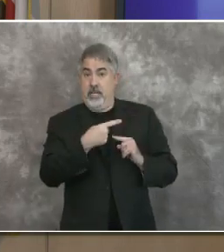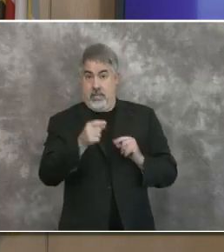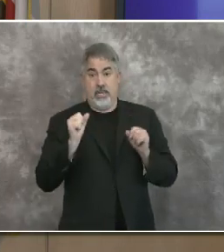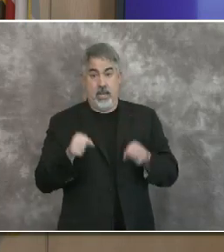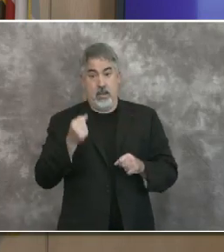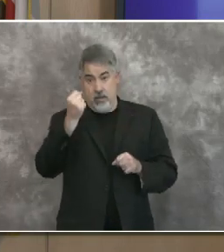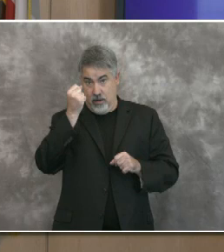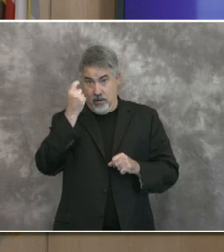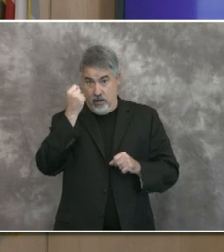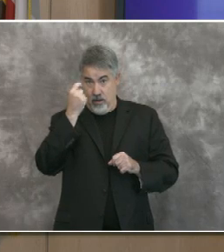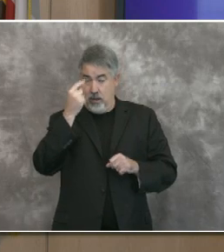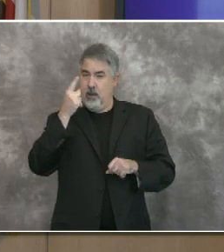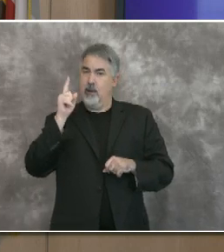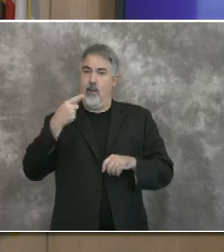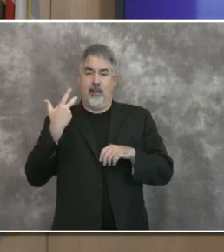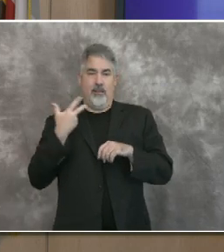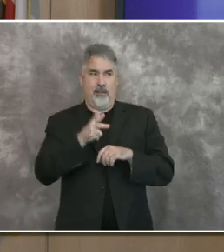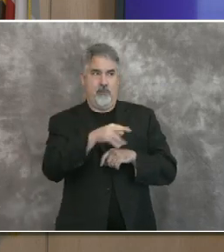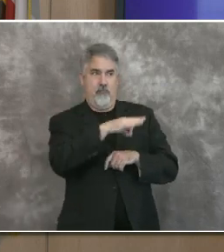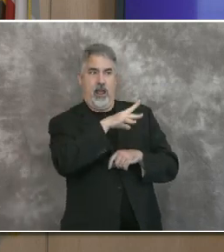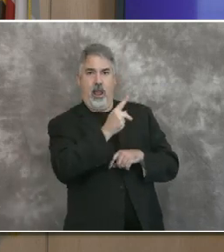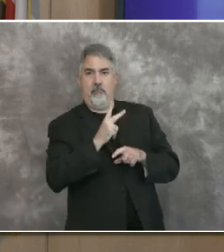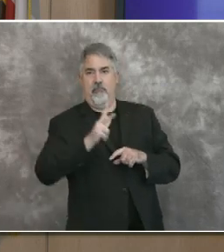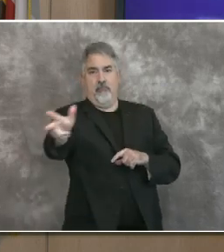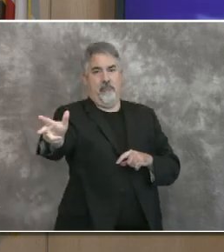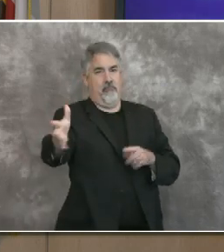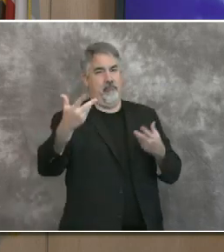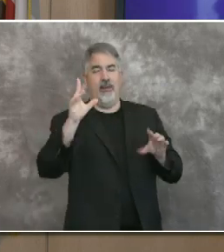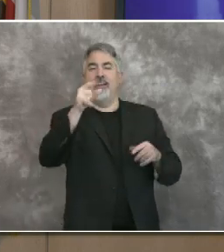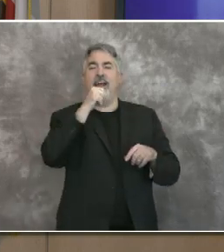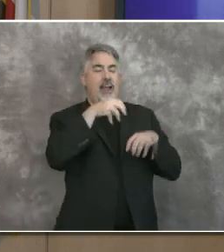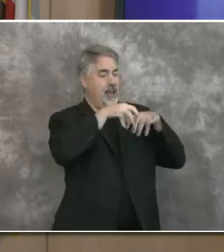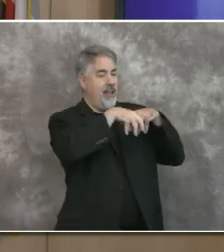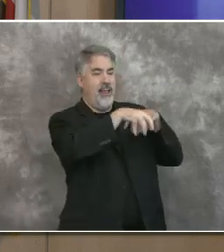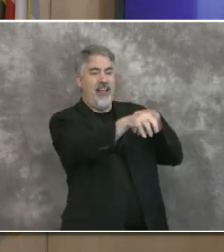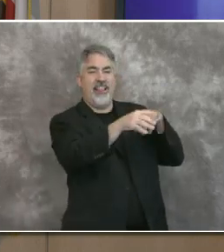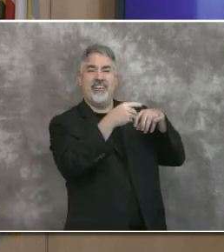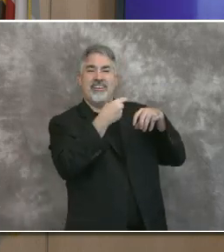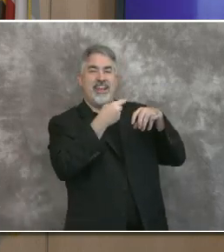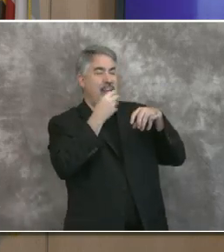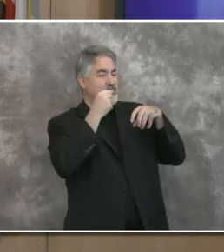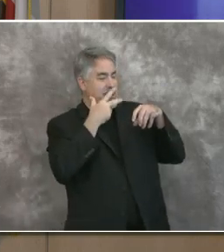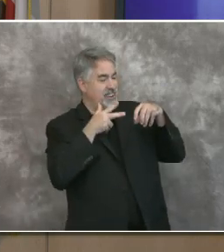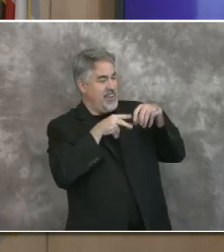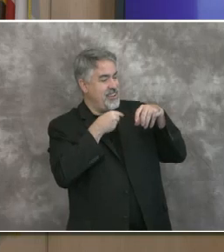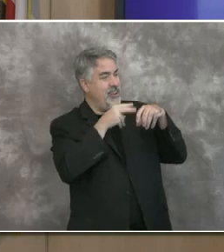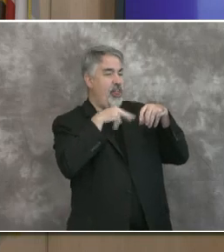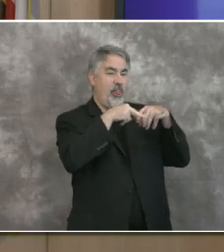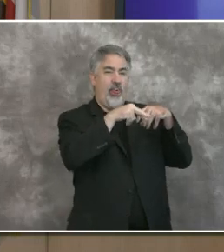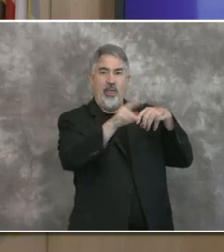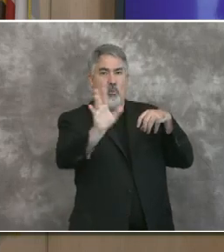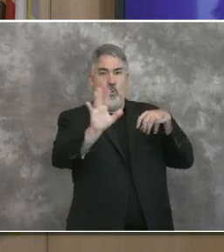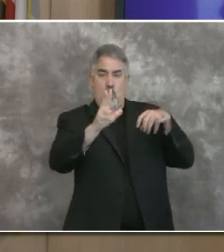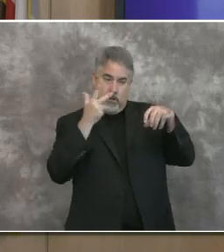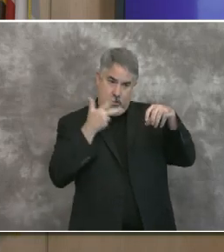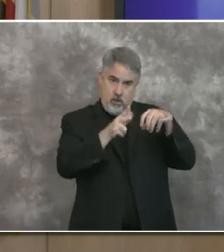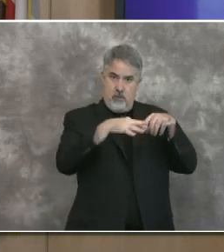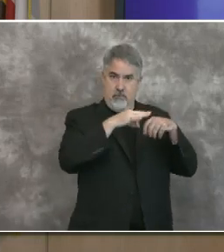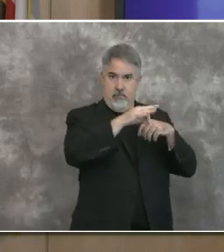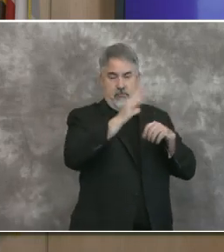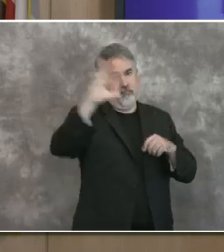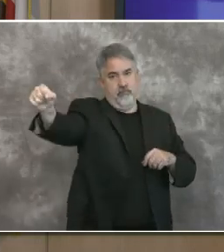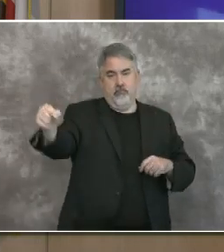pickup or for delivery purposes only. So no in-person shopping, but all of those malls and associated retails can be